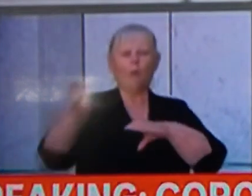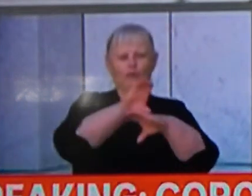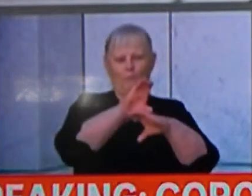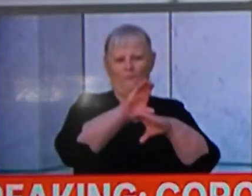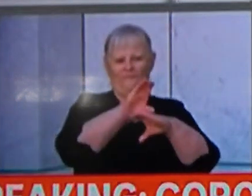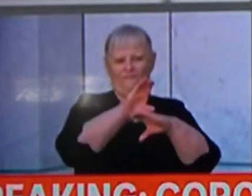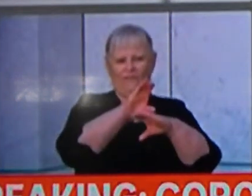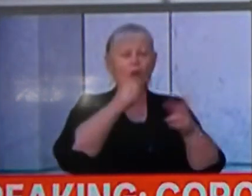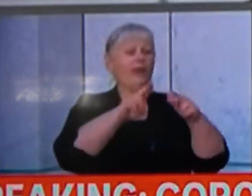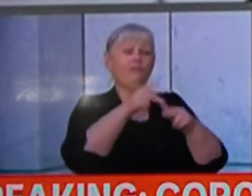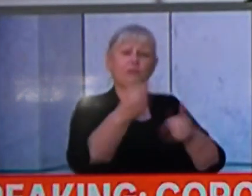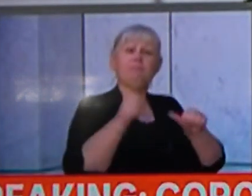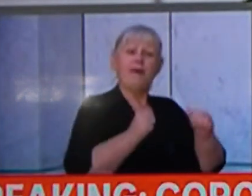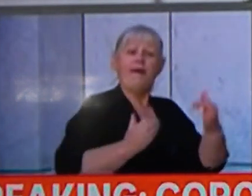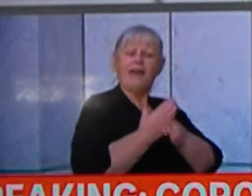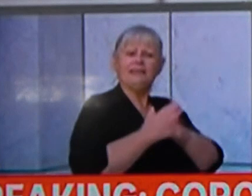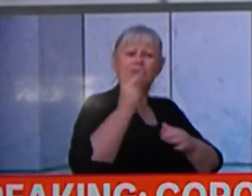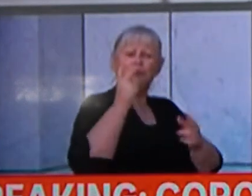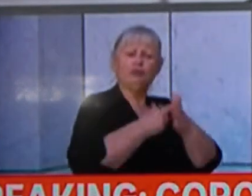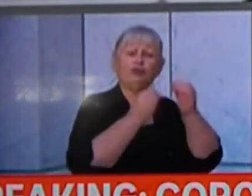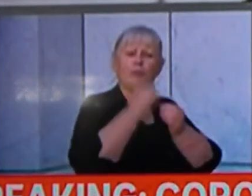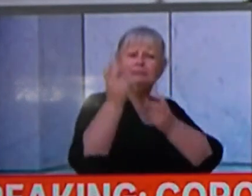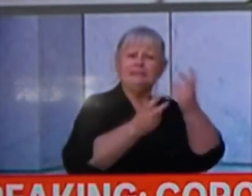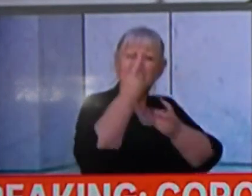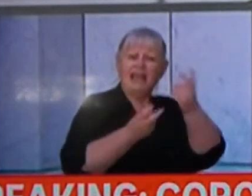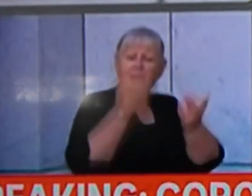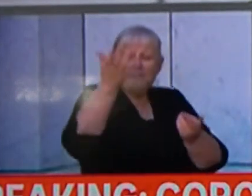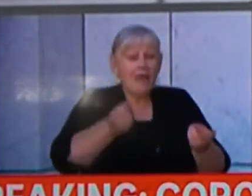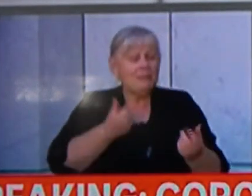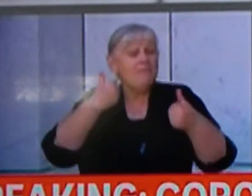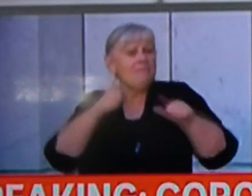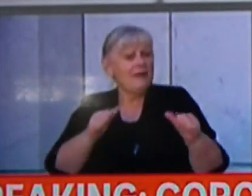when someone gets access to the job seeker payment, and the Treasurer will be taking you through that